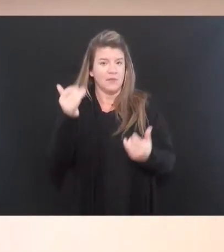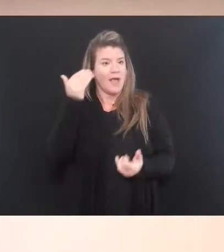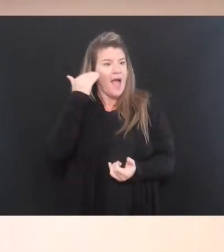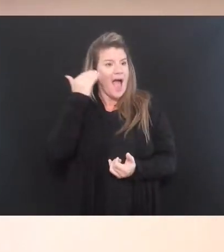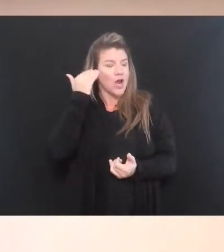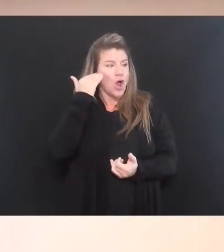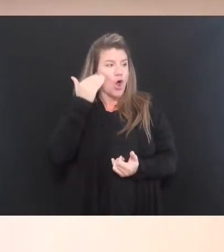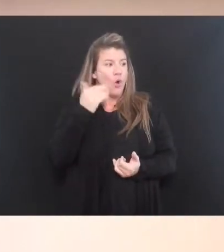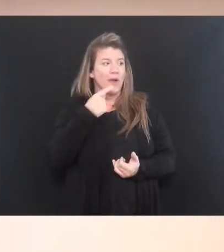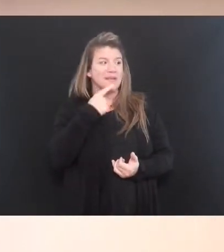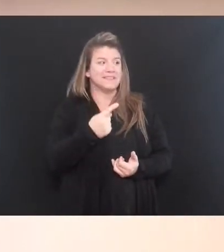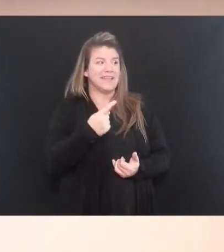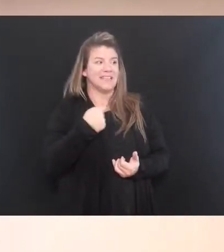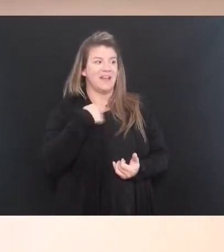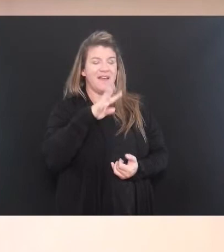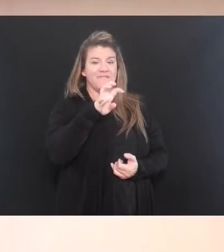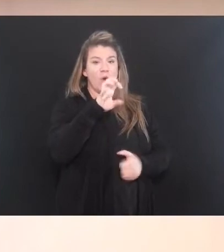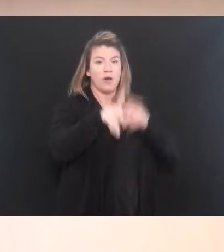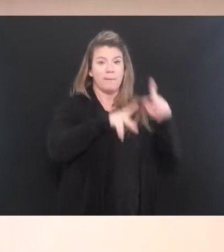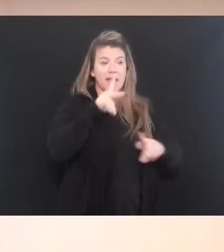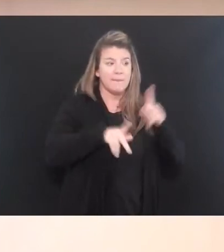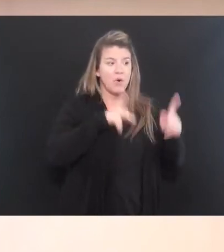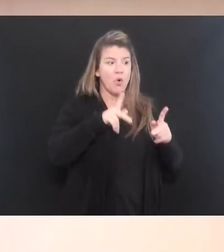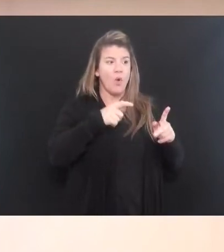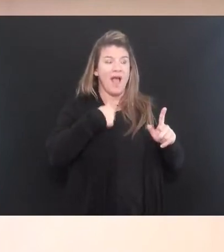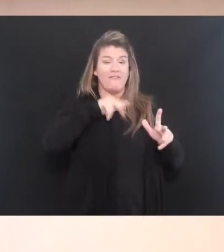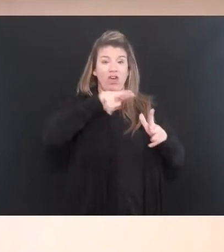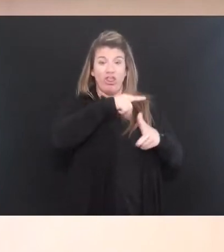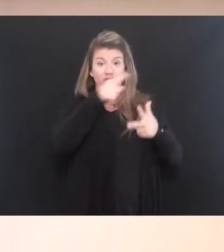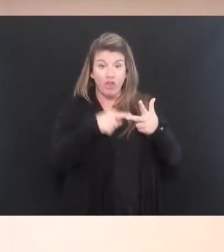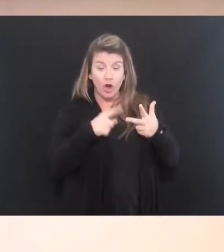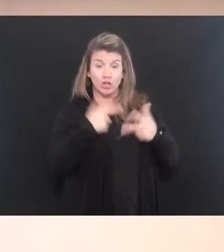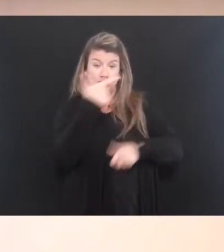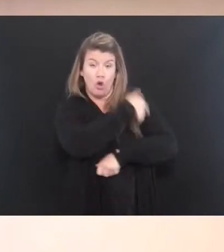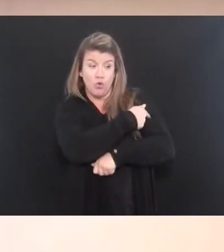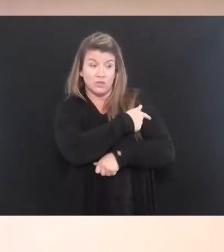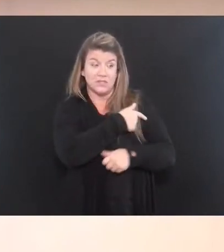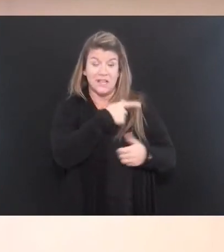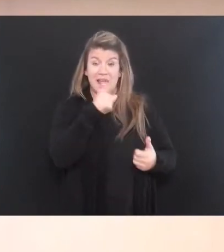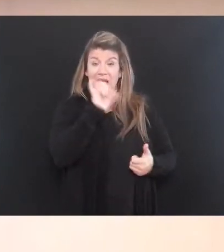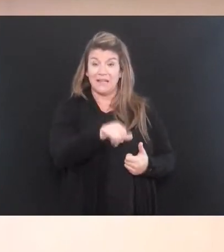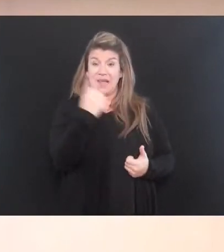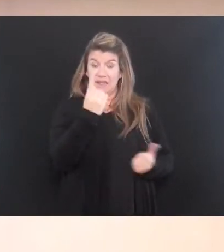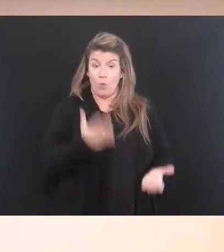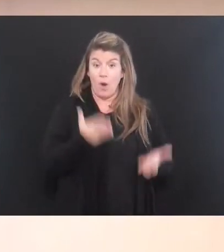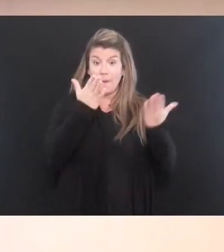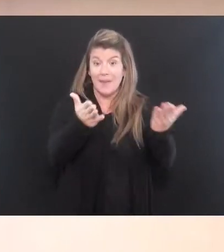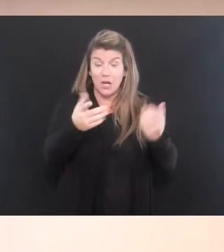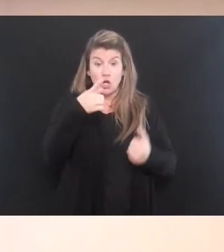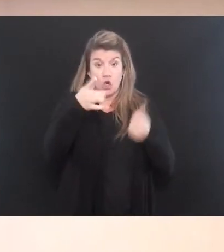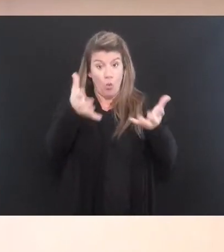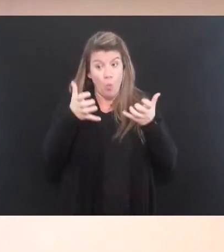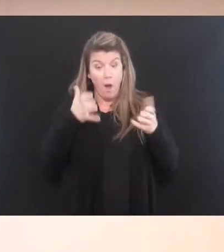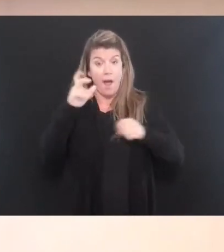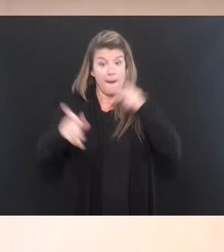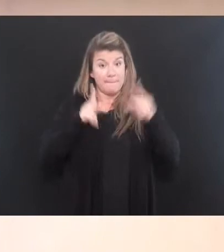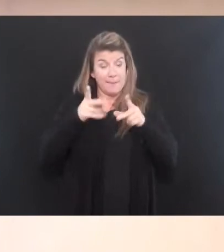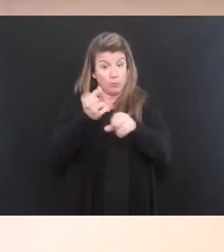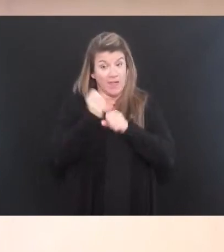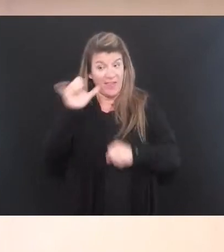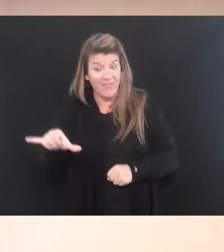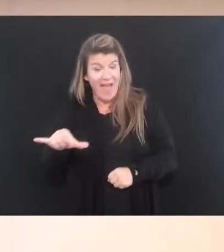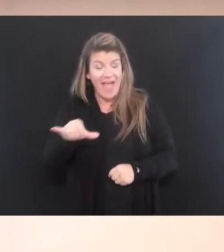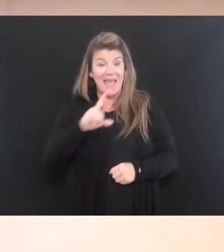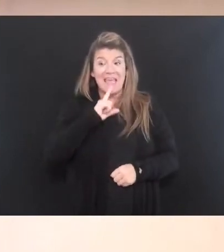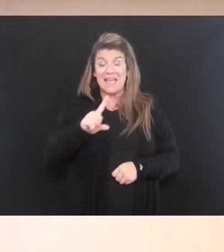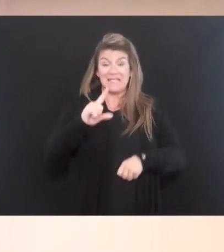says I think 9,400 people have gotten a third dose. Is this something you're recommending? Are you wanting people to go and get them? Or is